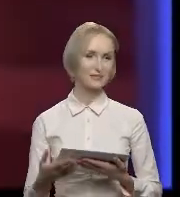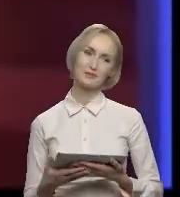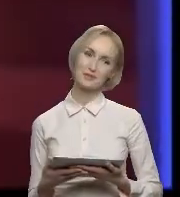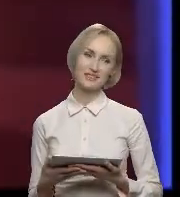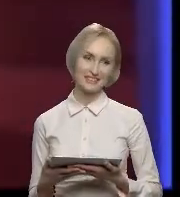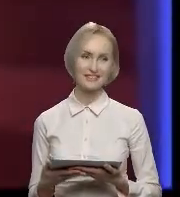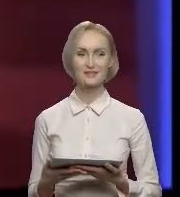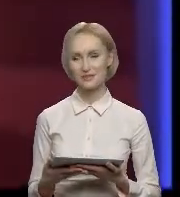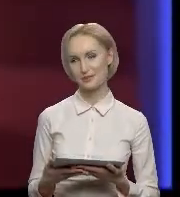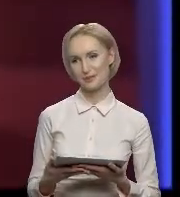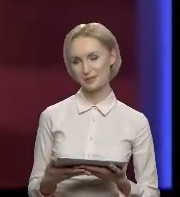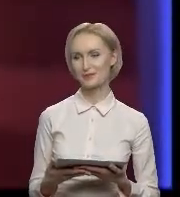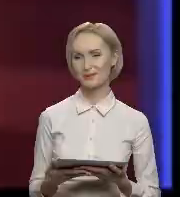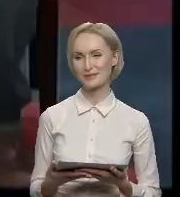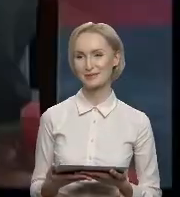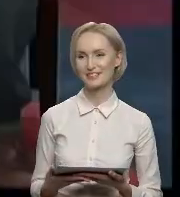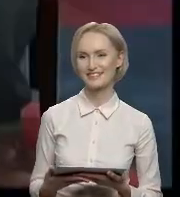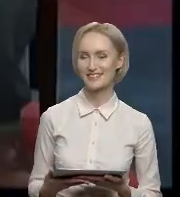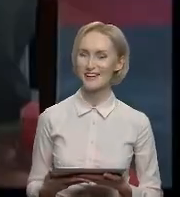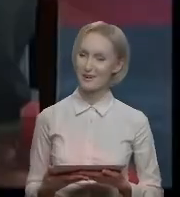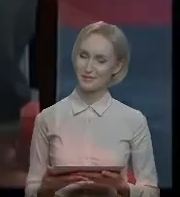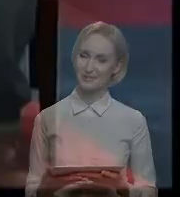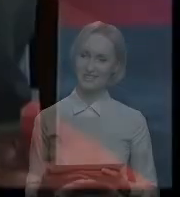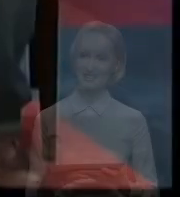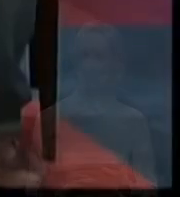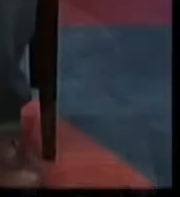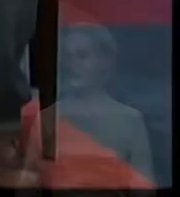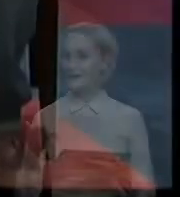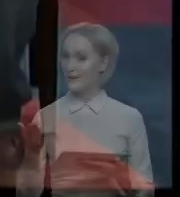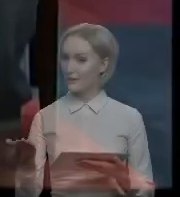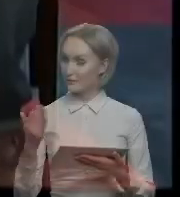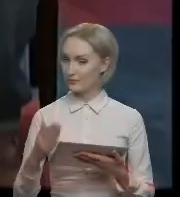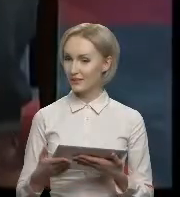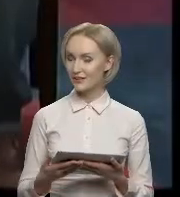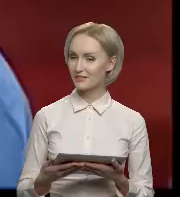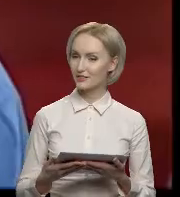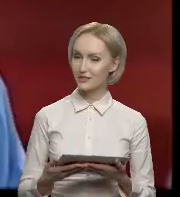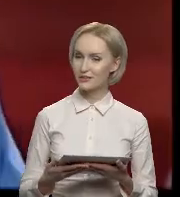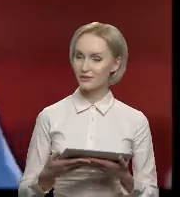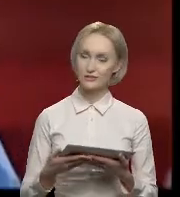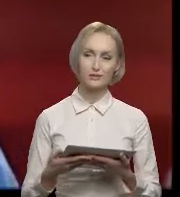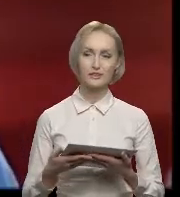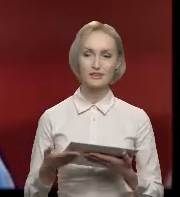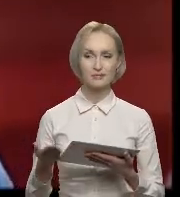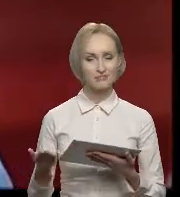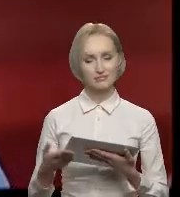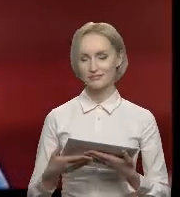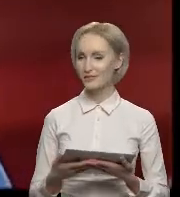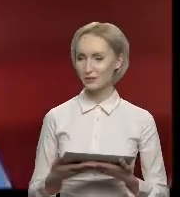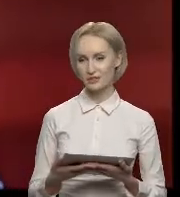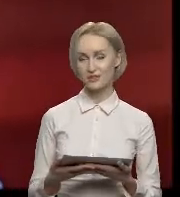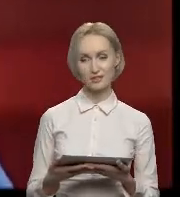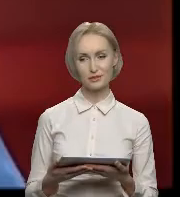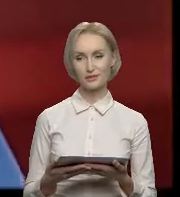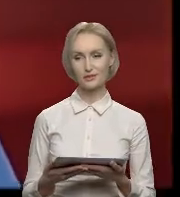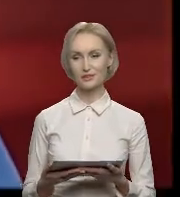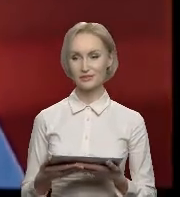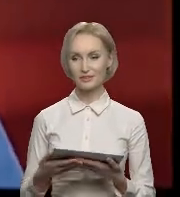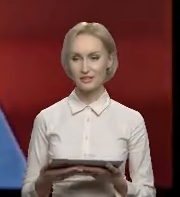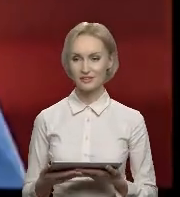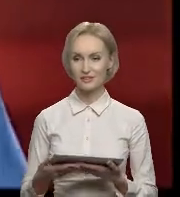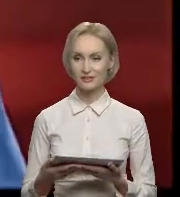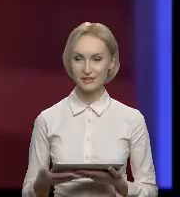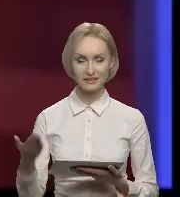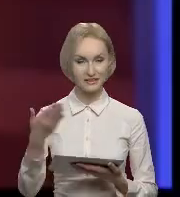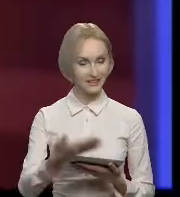Having sex look with me, all excuse me. But you deny you're even a daddy. That's all he's somebody doing. Coming over there for that's a sec. All he been what doing. Do you feel about this? Her mother? Yeah. All right, this is what I feel about her. I feel that she needs to go